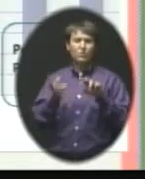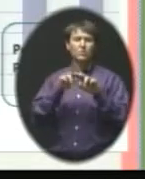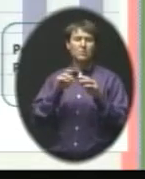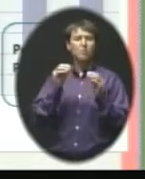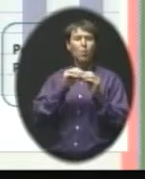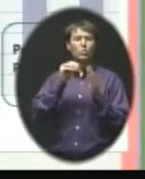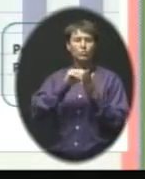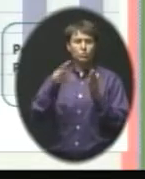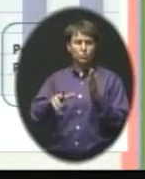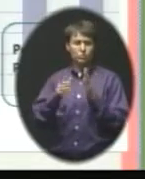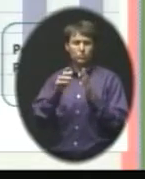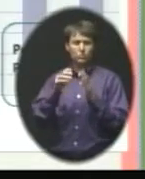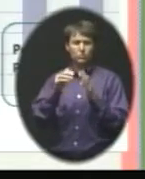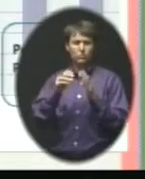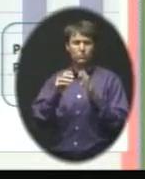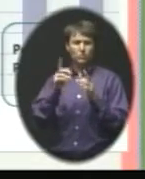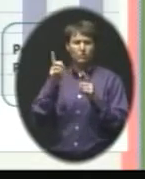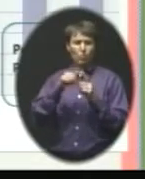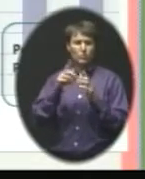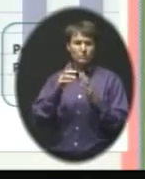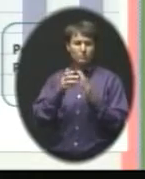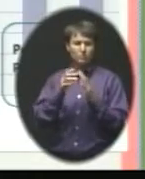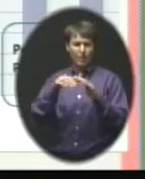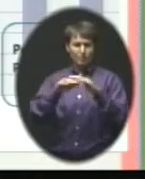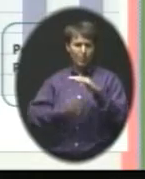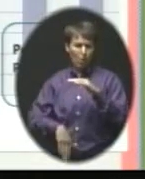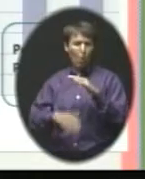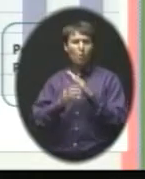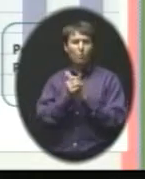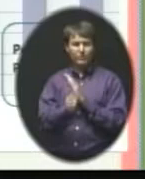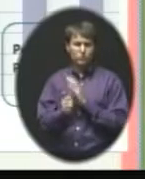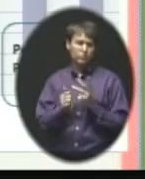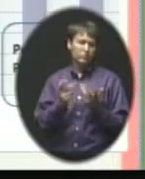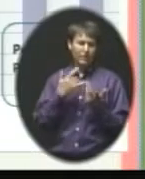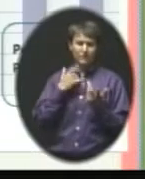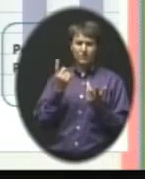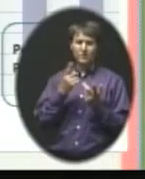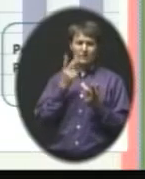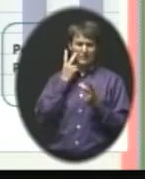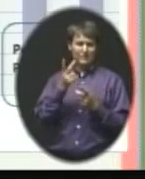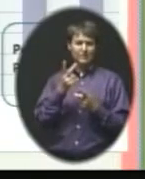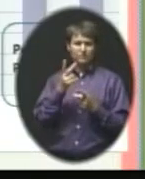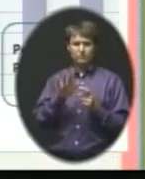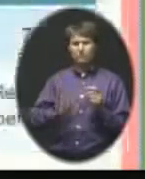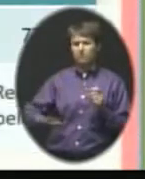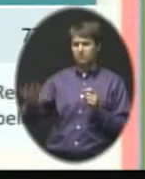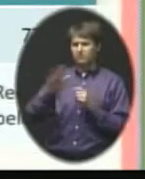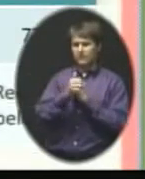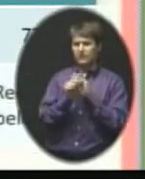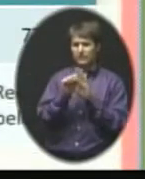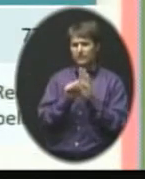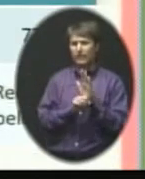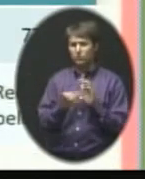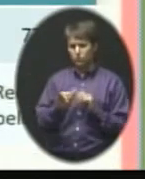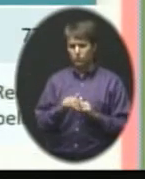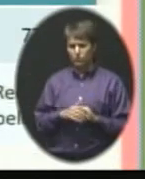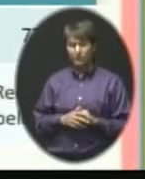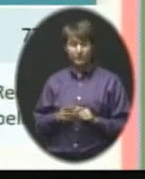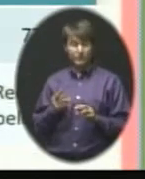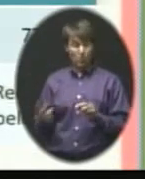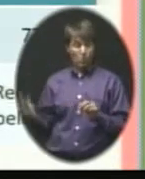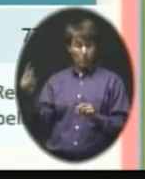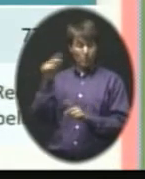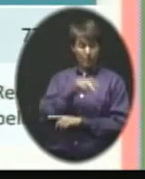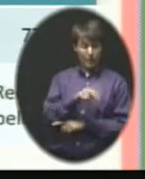below proficient. That's a trend they saw statewide. It's a trend others have seen. When we look back to looking